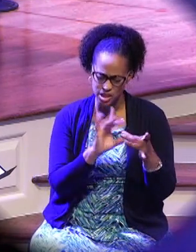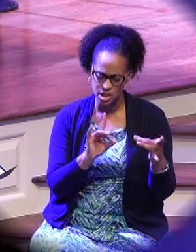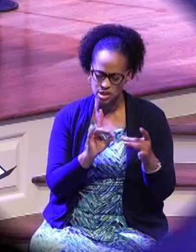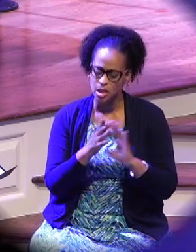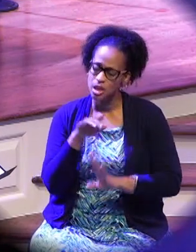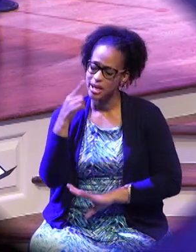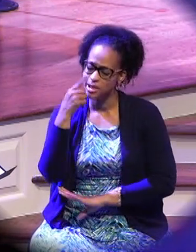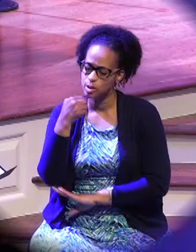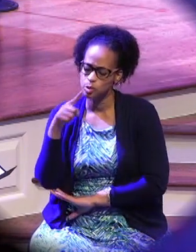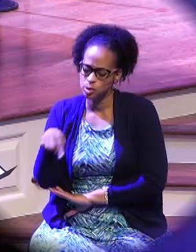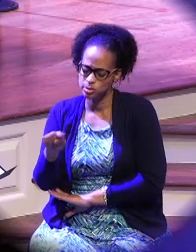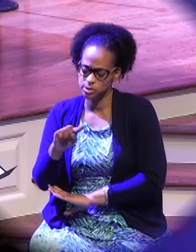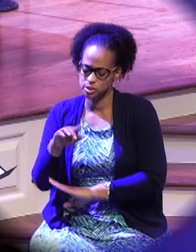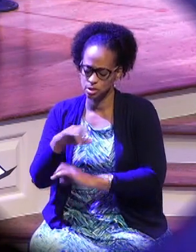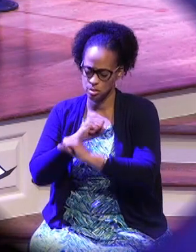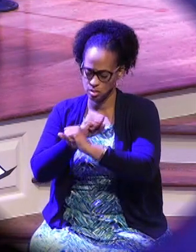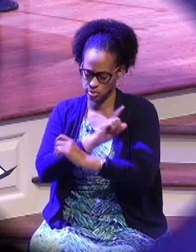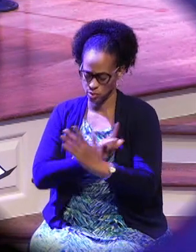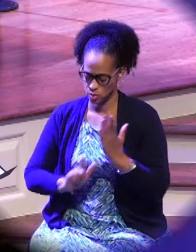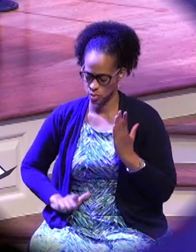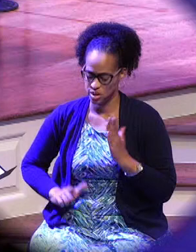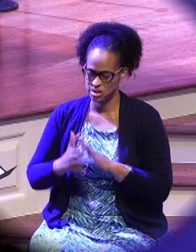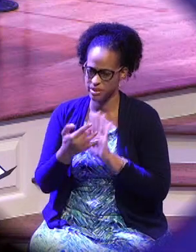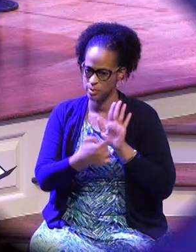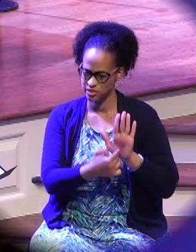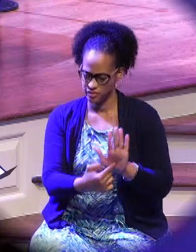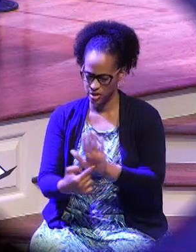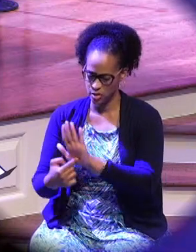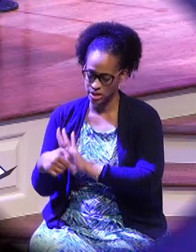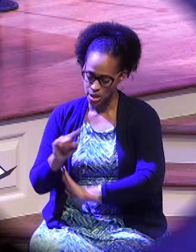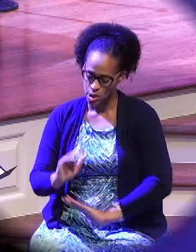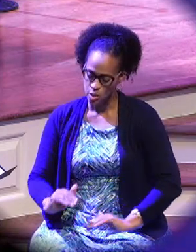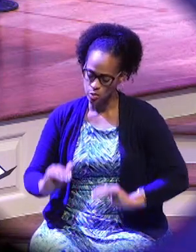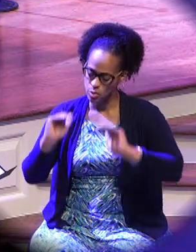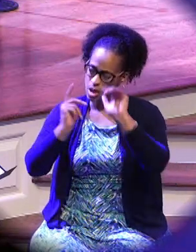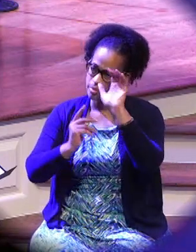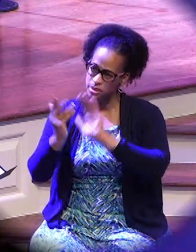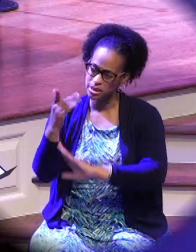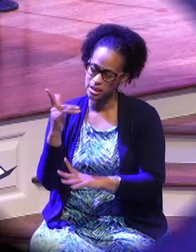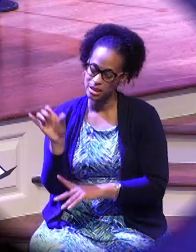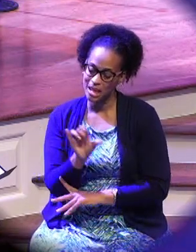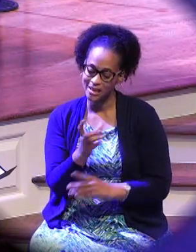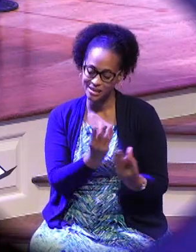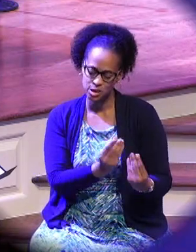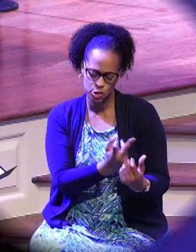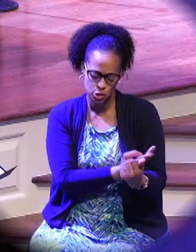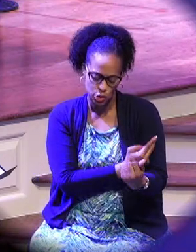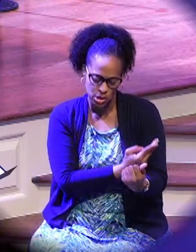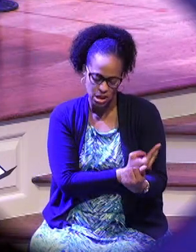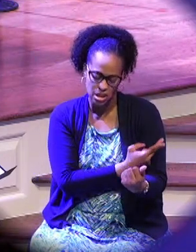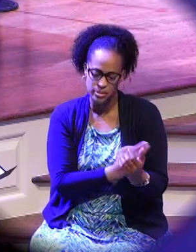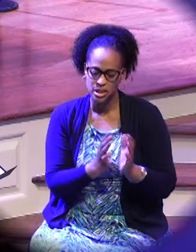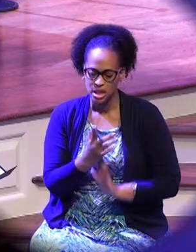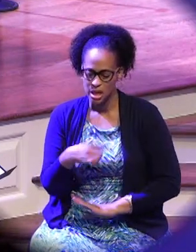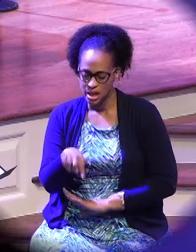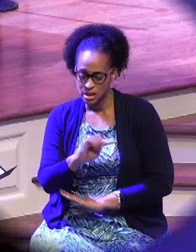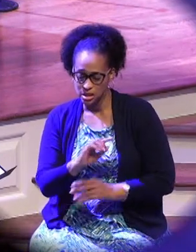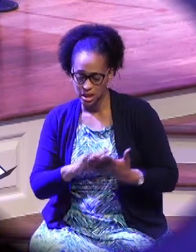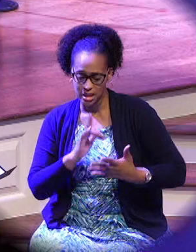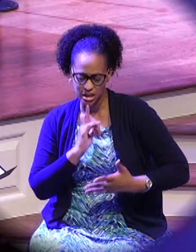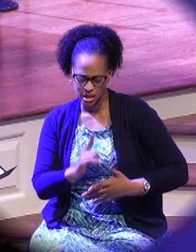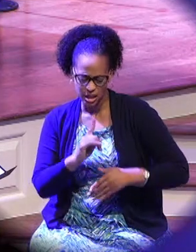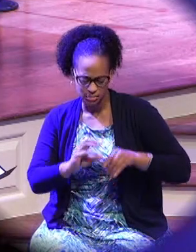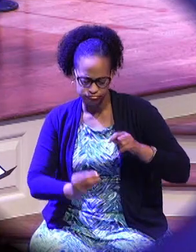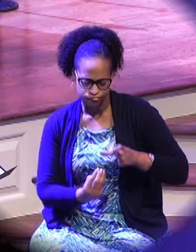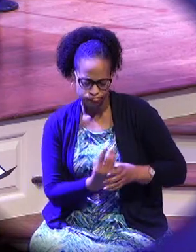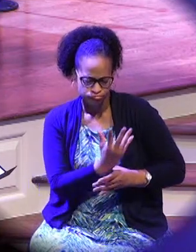has the arm of the Lord been revealed? He grew up before him like a tender shoot, and like a root out of dry ground. He had